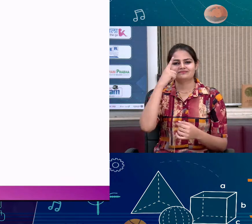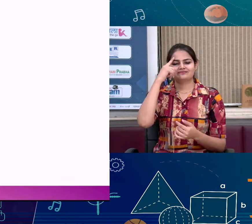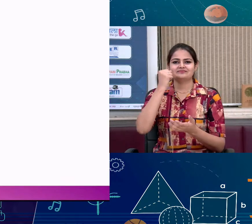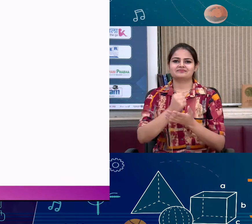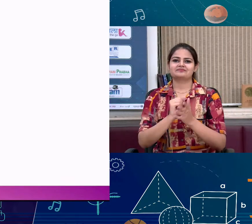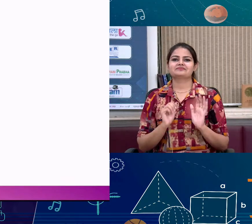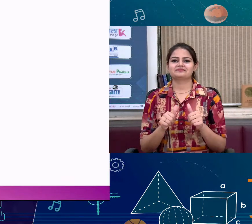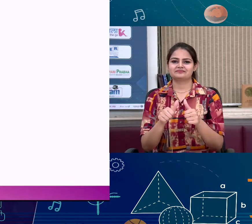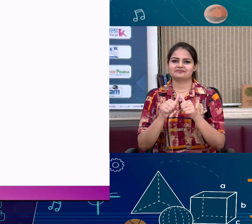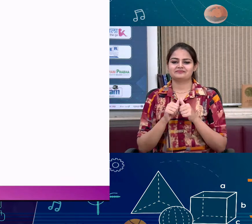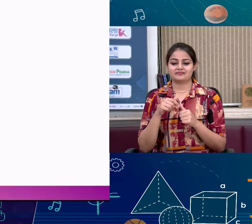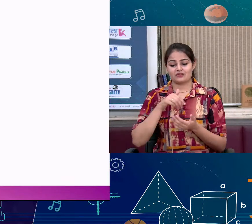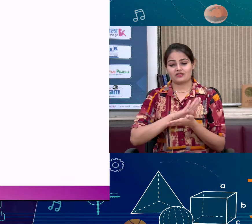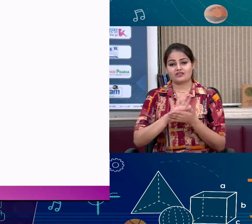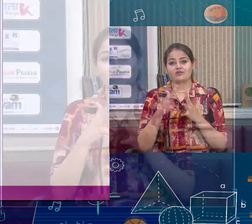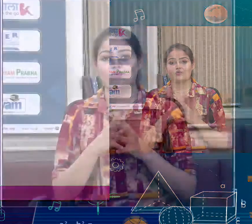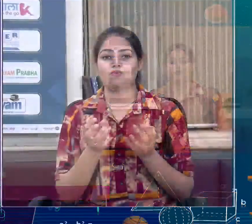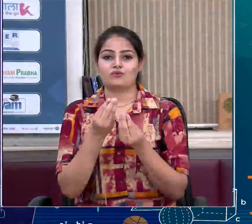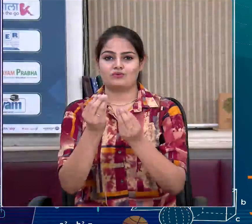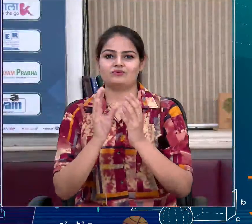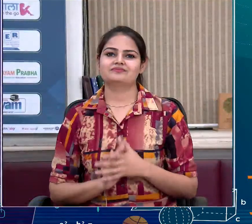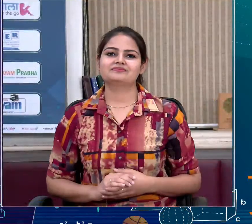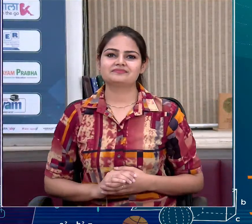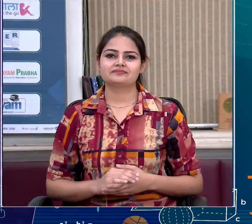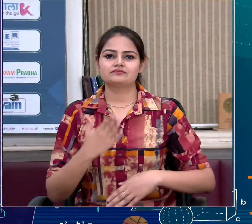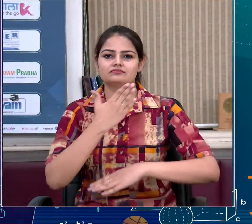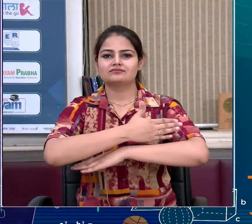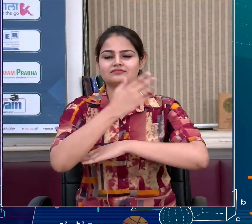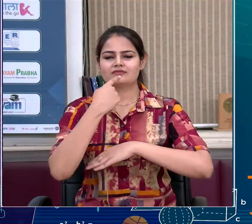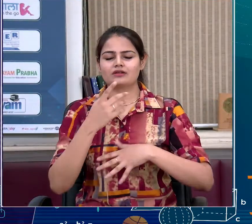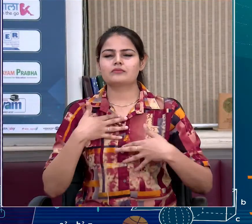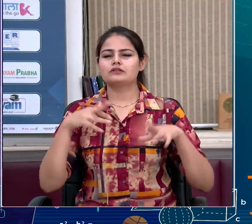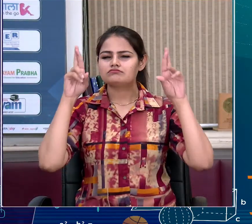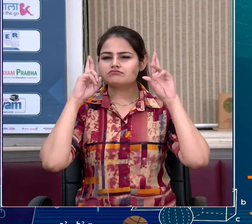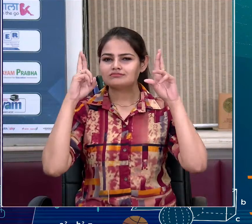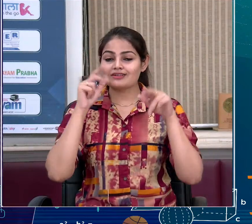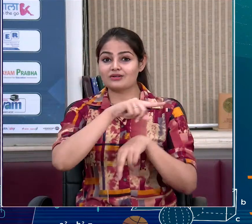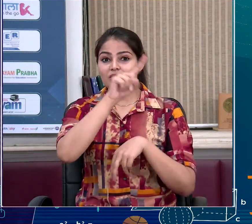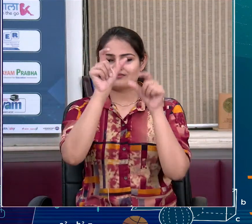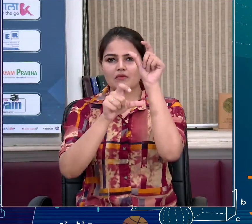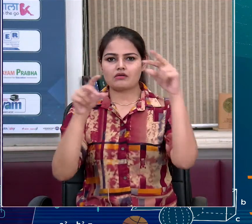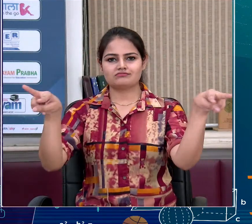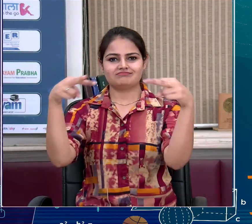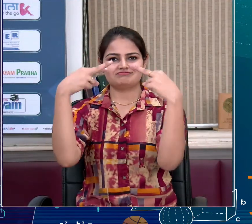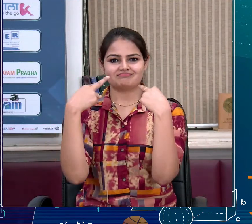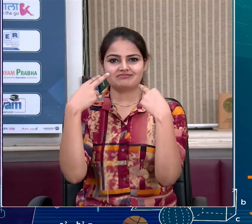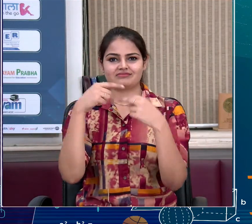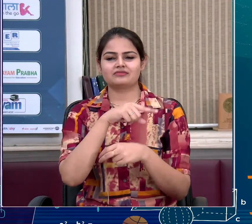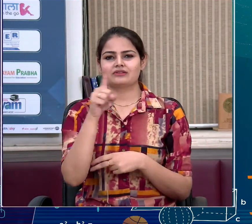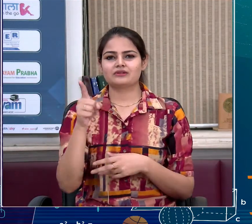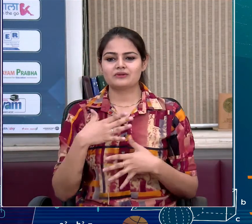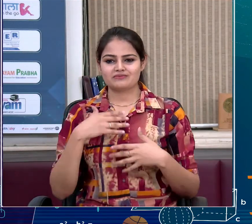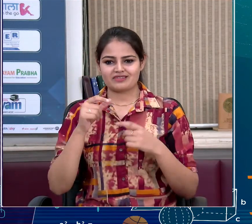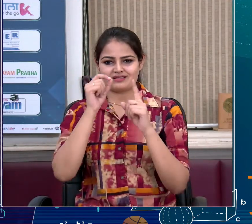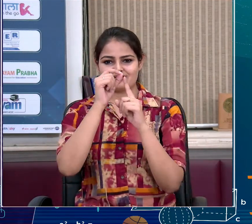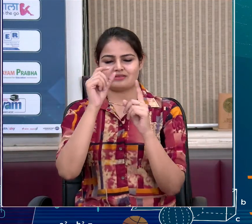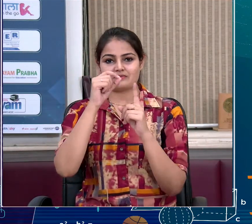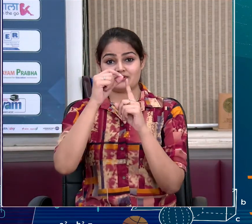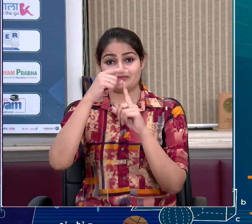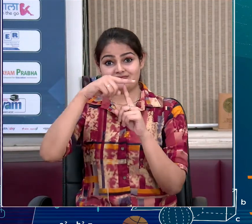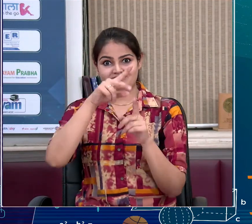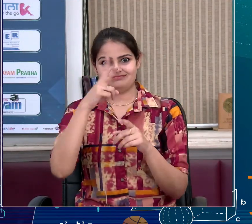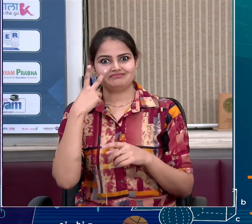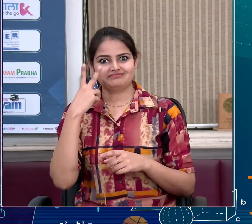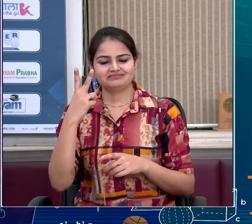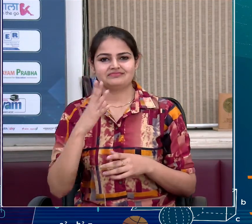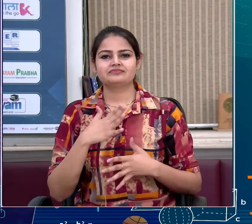I'm sure all the viewers who are watching us live will be attempting to the assignment our expert has given us. And with